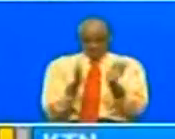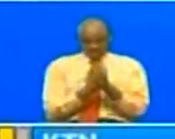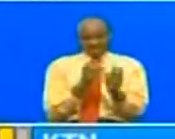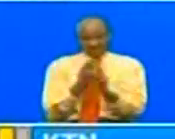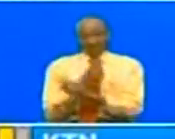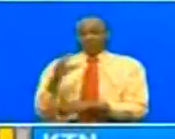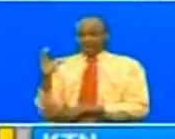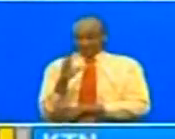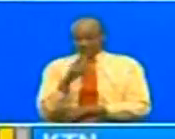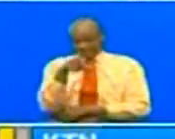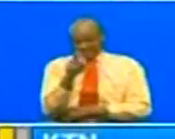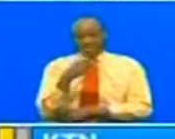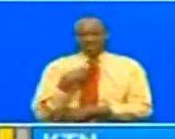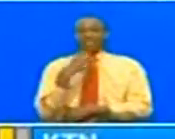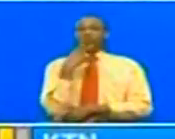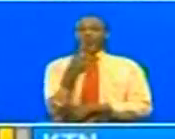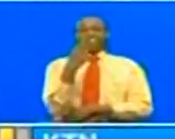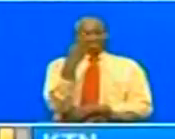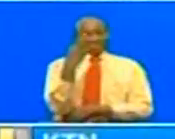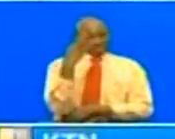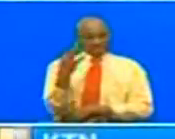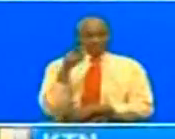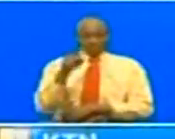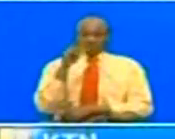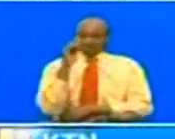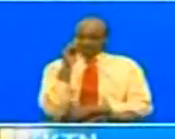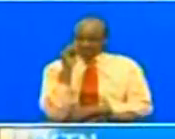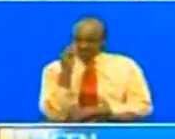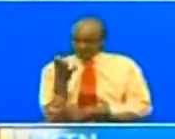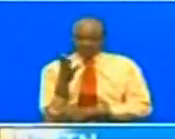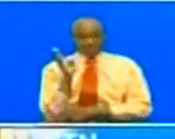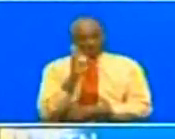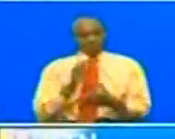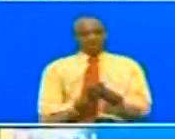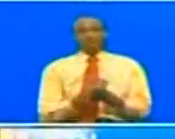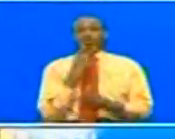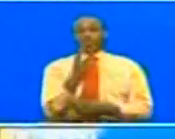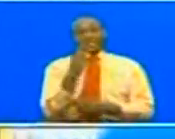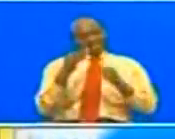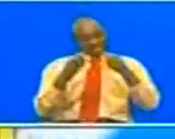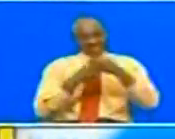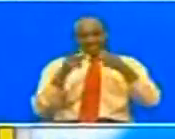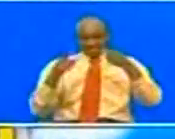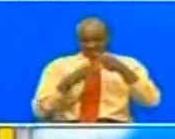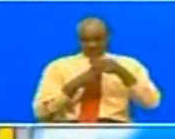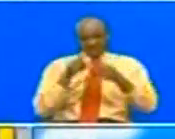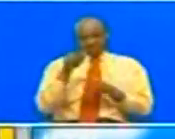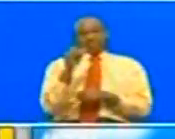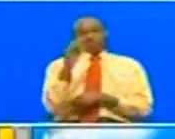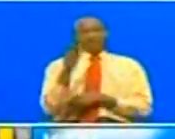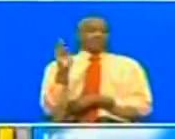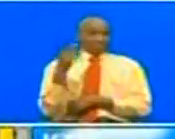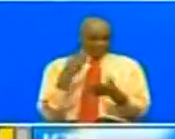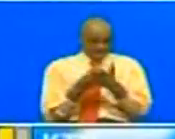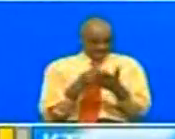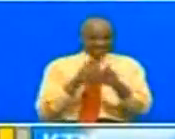to customers rose from 233.7 billion shillings to 297.03 billion shillings